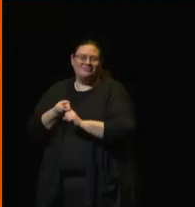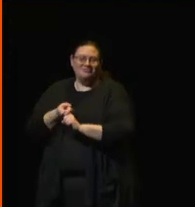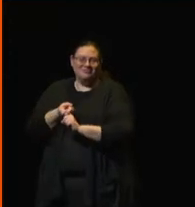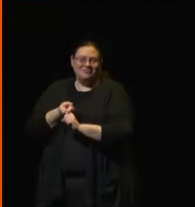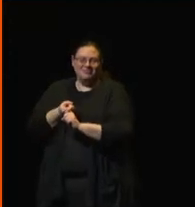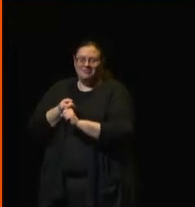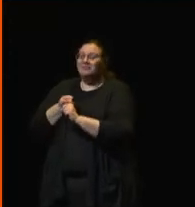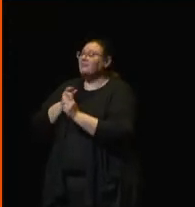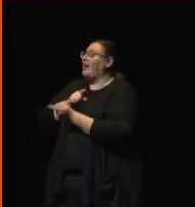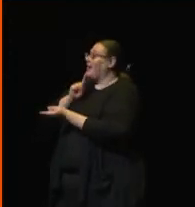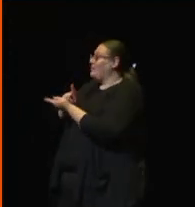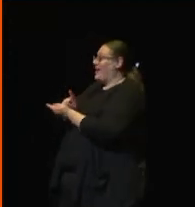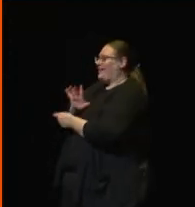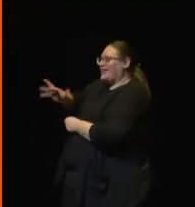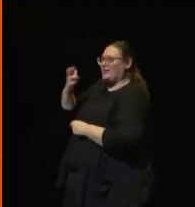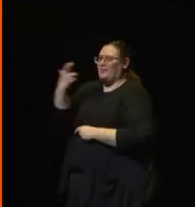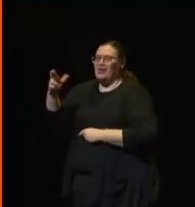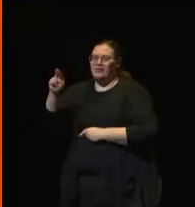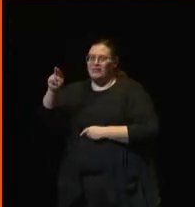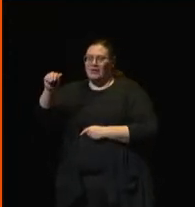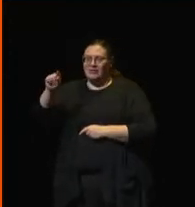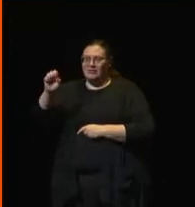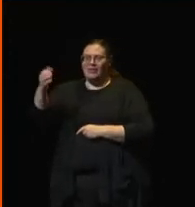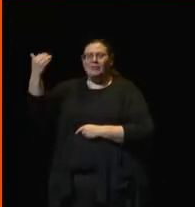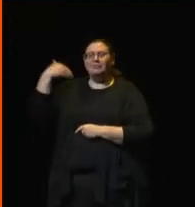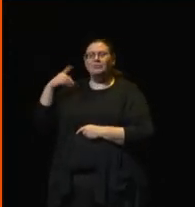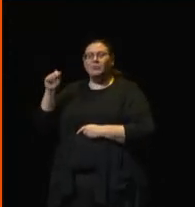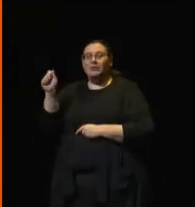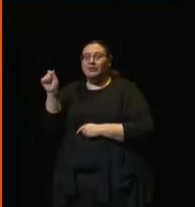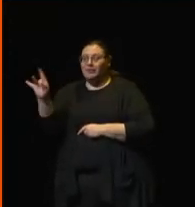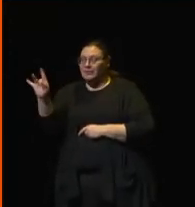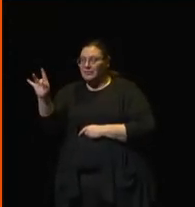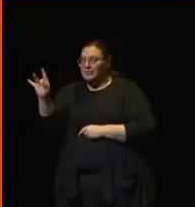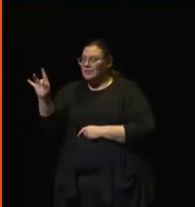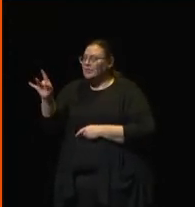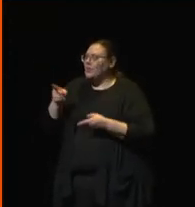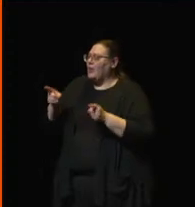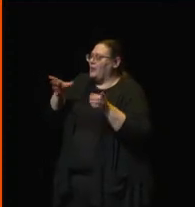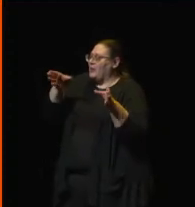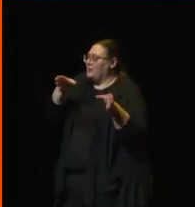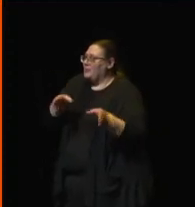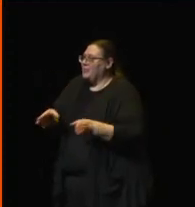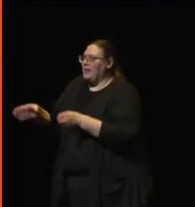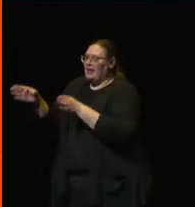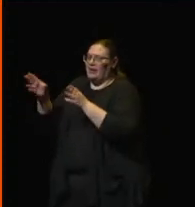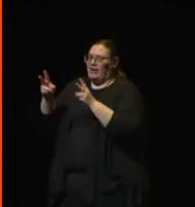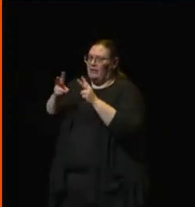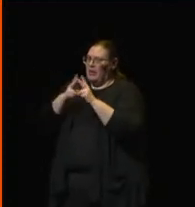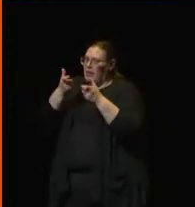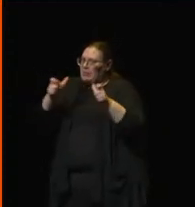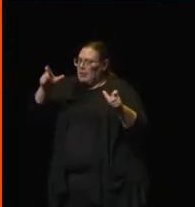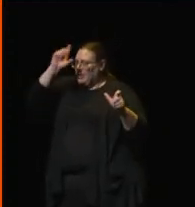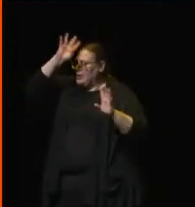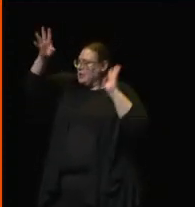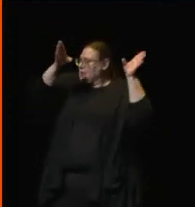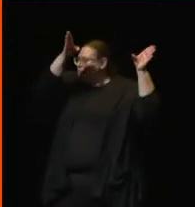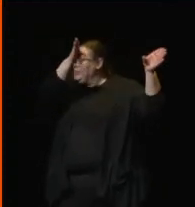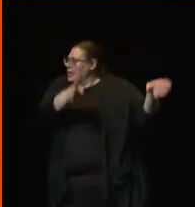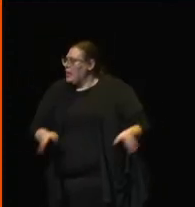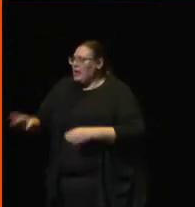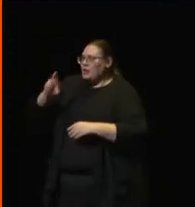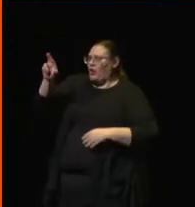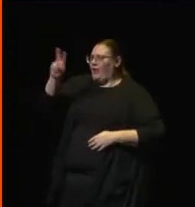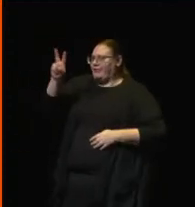I met Ady's best friend, Nate, in 2018 as we planned a very ambitious RV trip